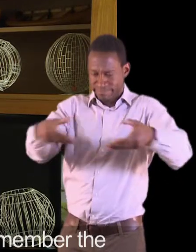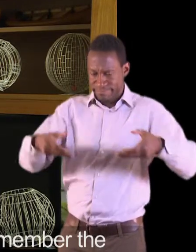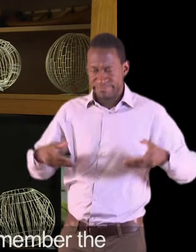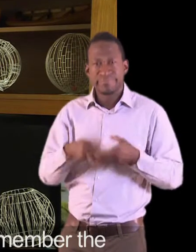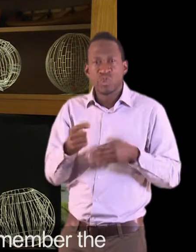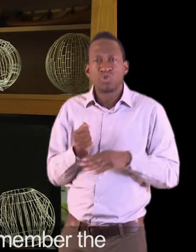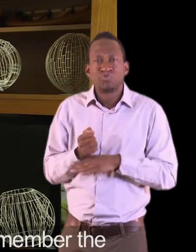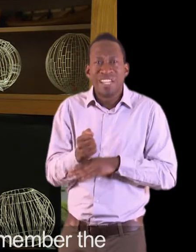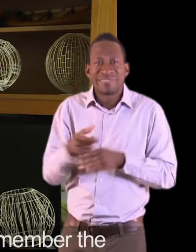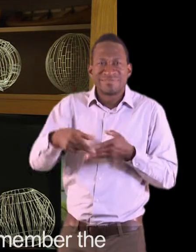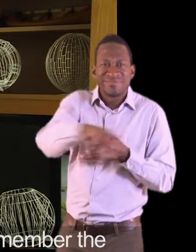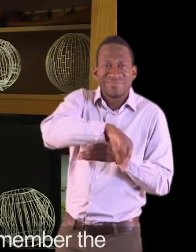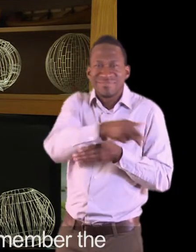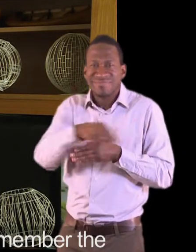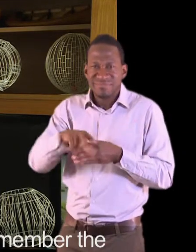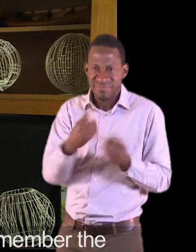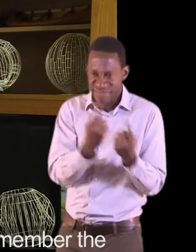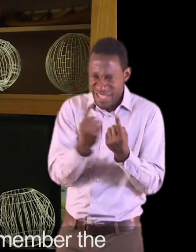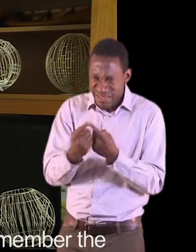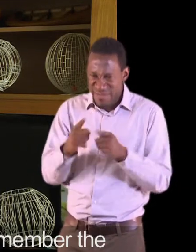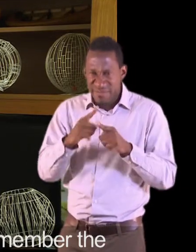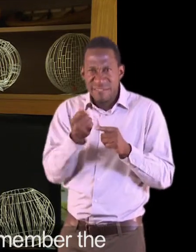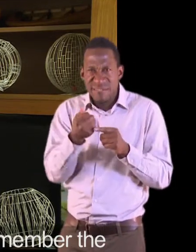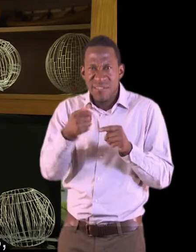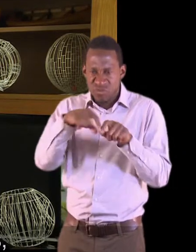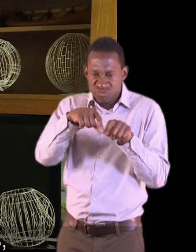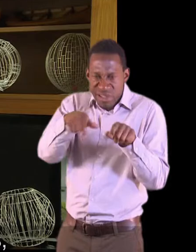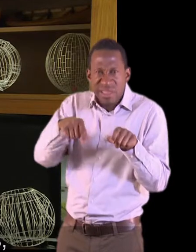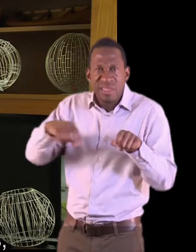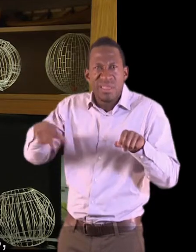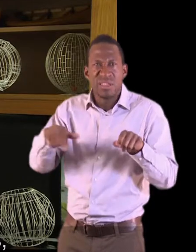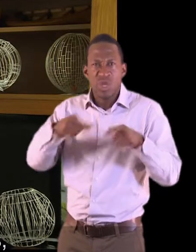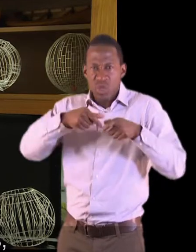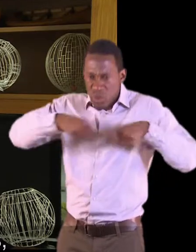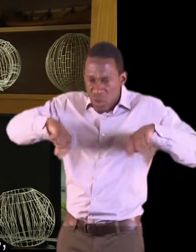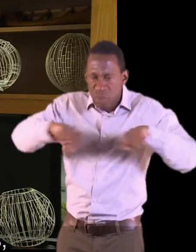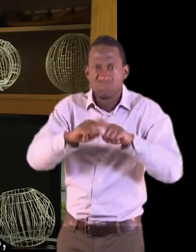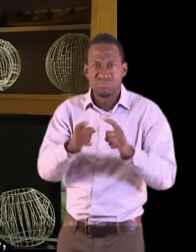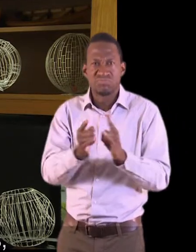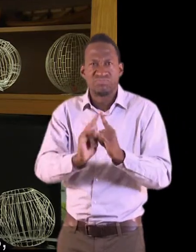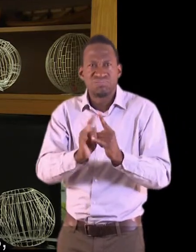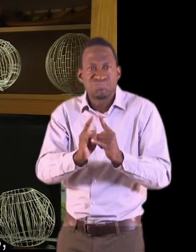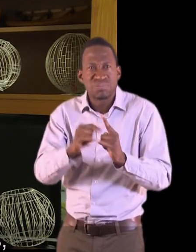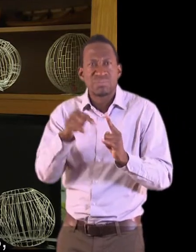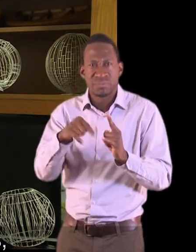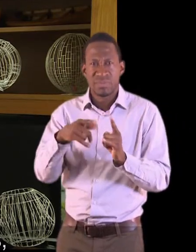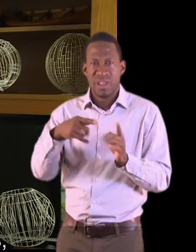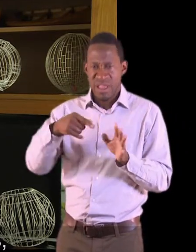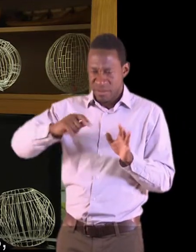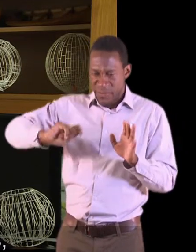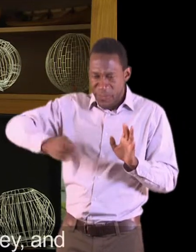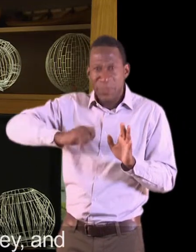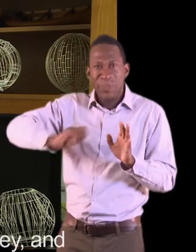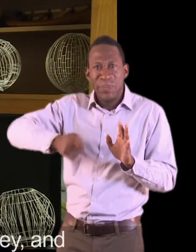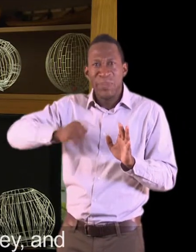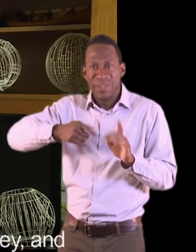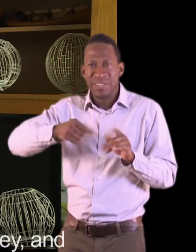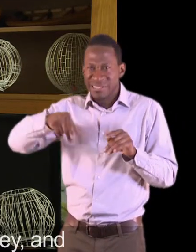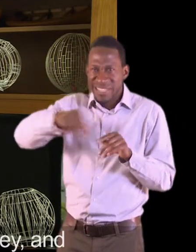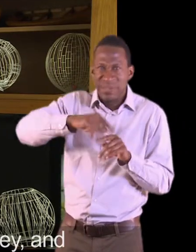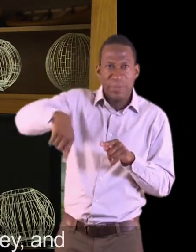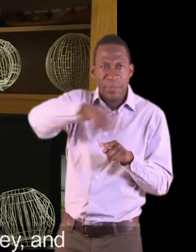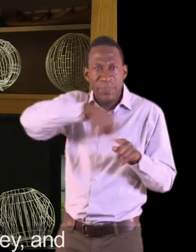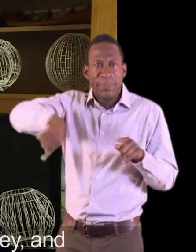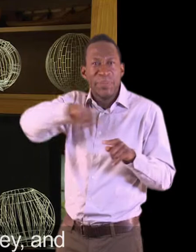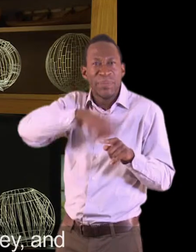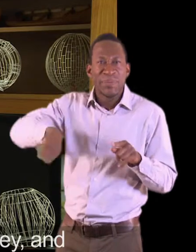old man coming up and he gave me a train set, one of these things, you know, a few rails in a circle and the engine,